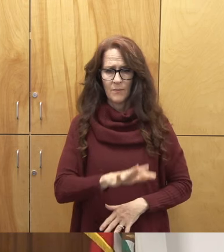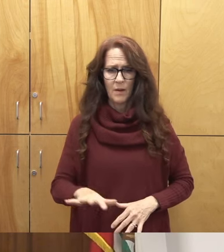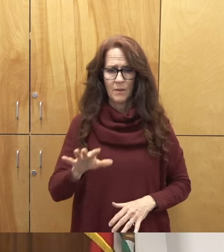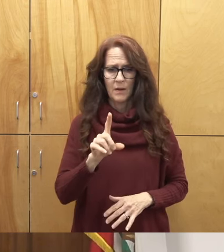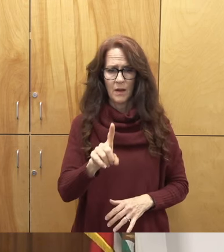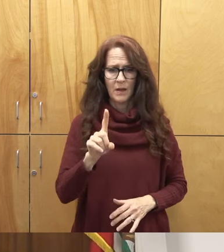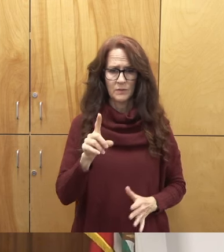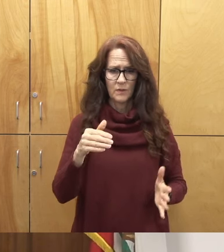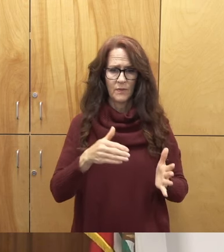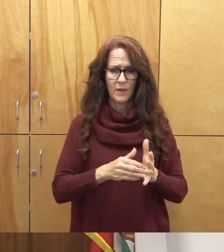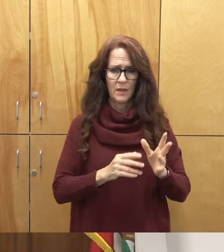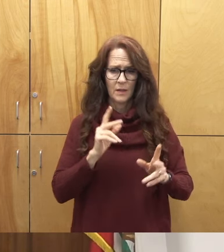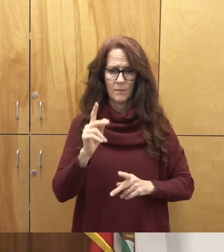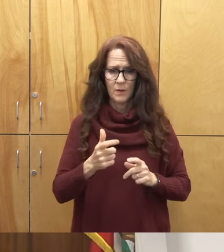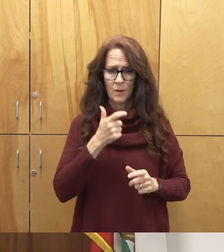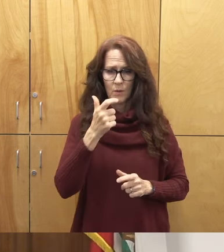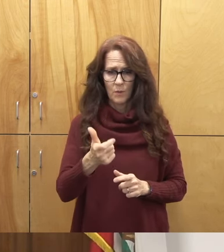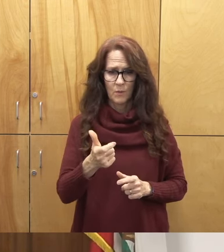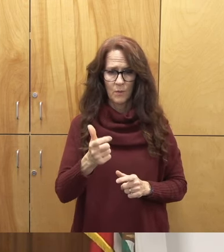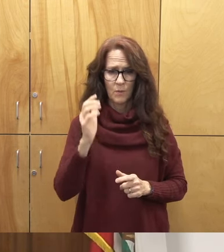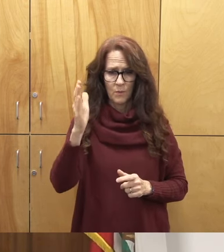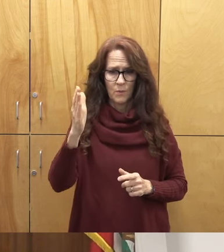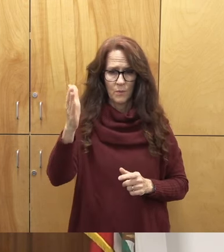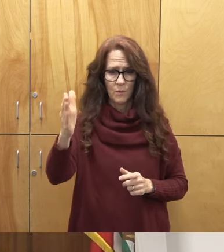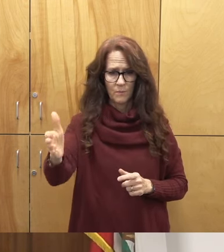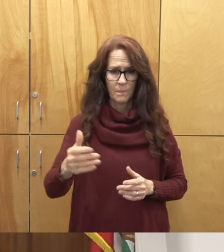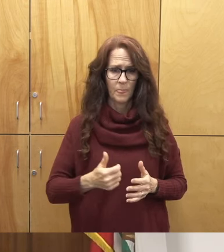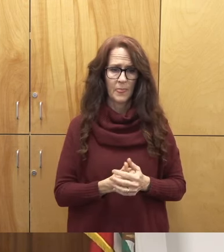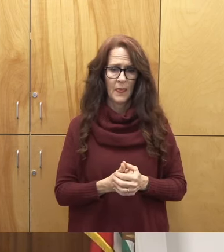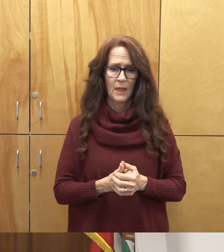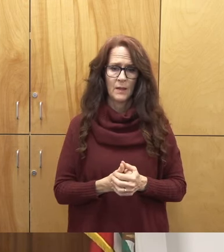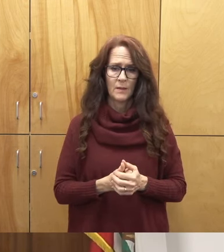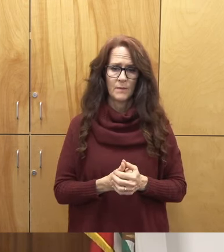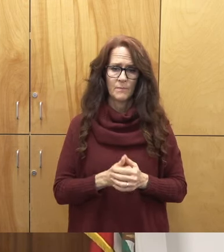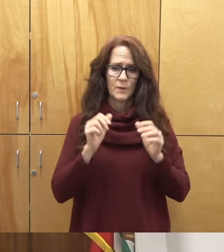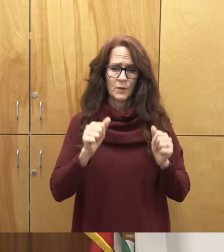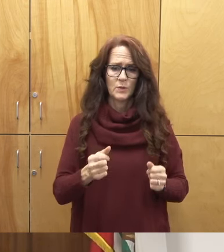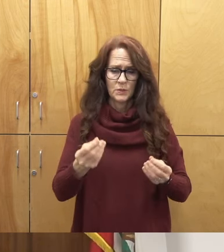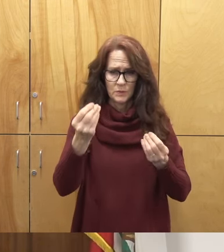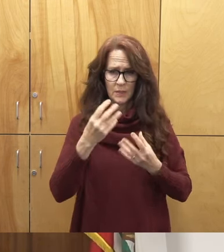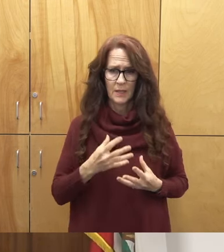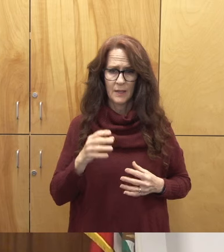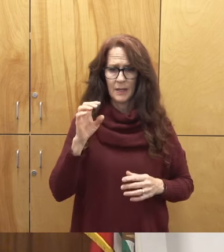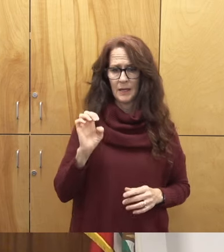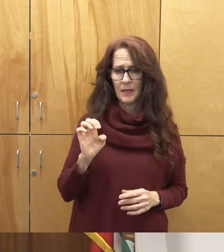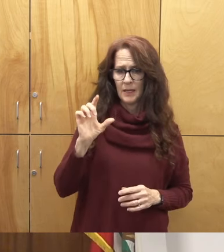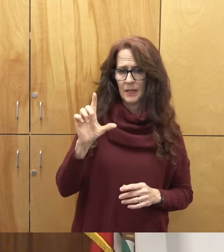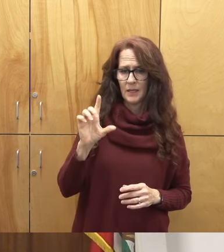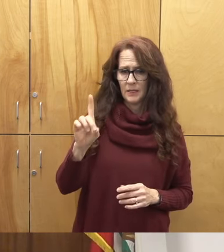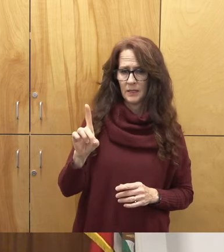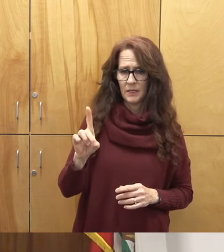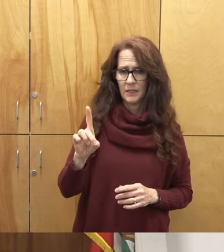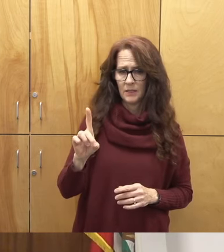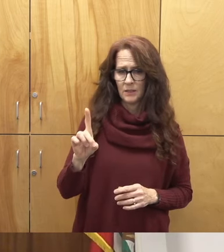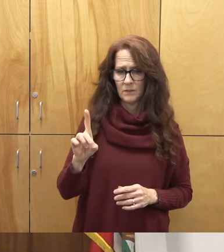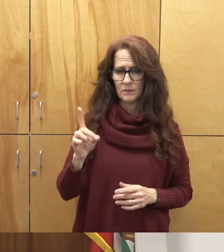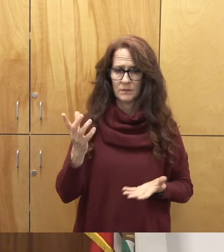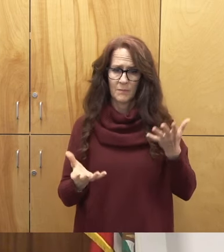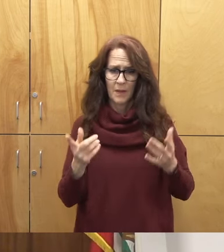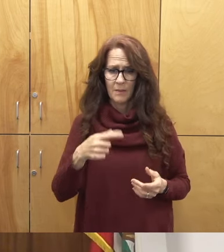hundreds of thousands that will be watching it in the weeks to come. So could you tell us what ELDs are, because I don't think they